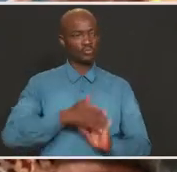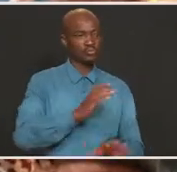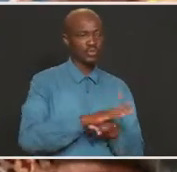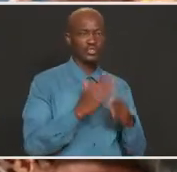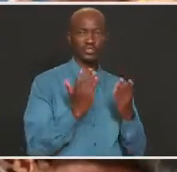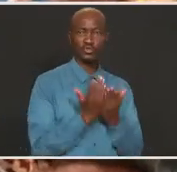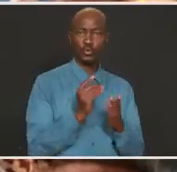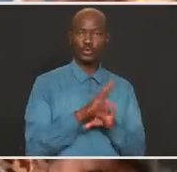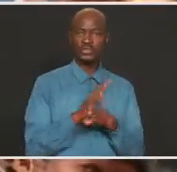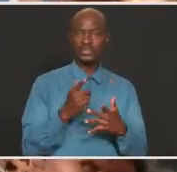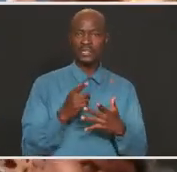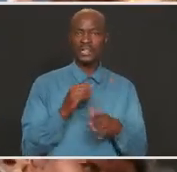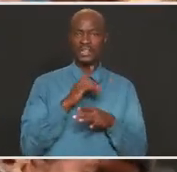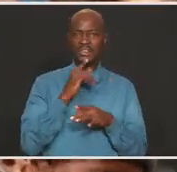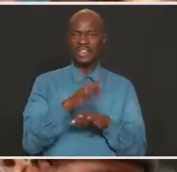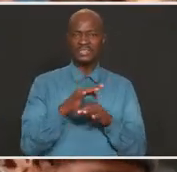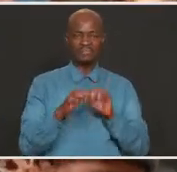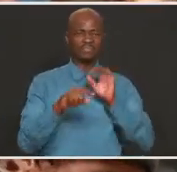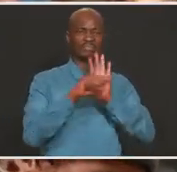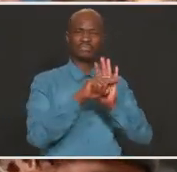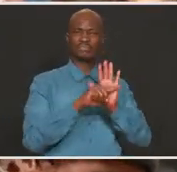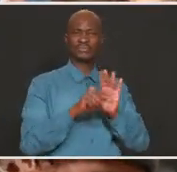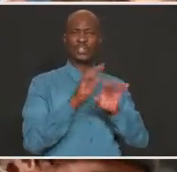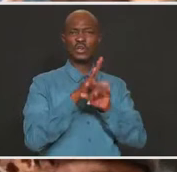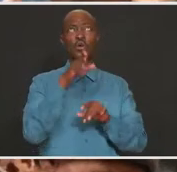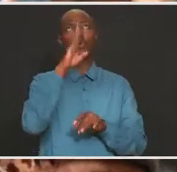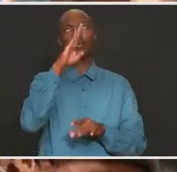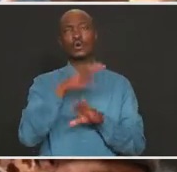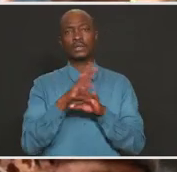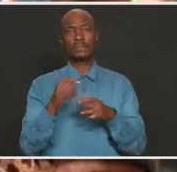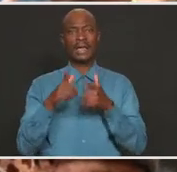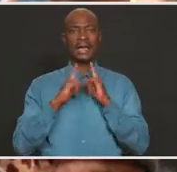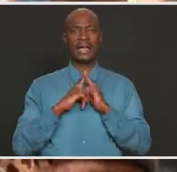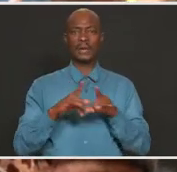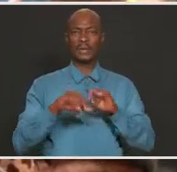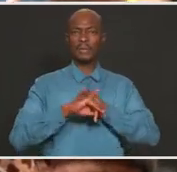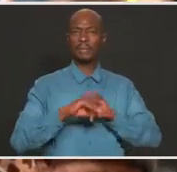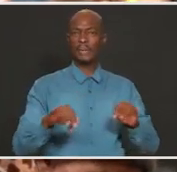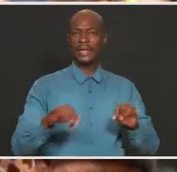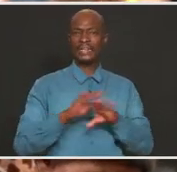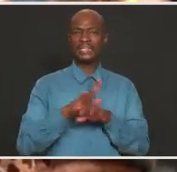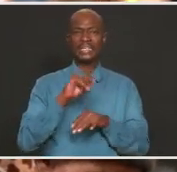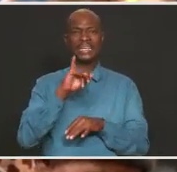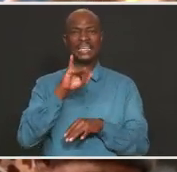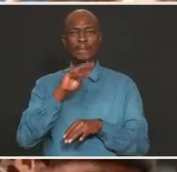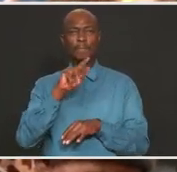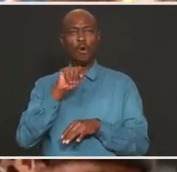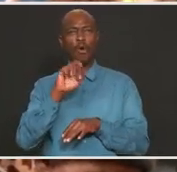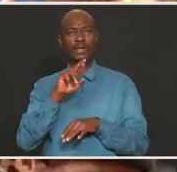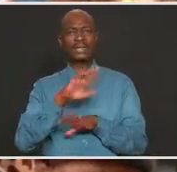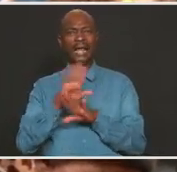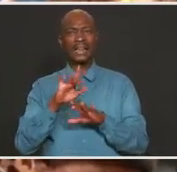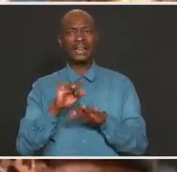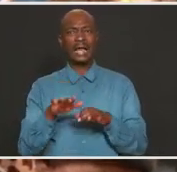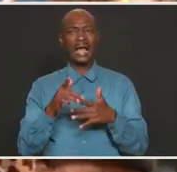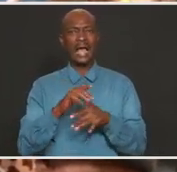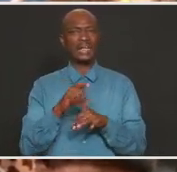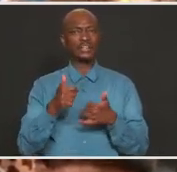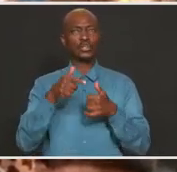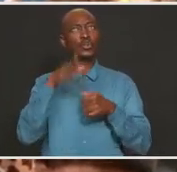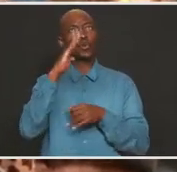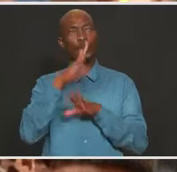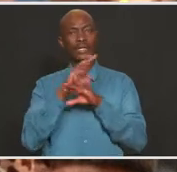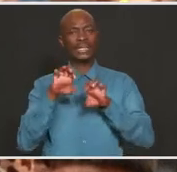schools that mocks and Bluffs femes God by allowing evil immoral ungodly education in our schools